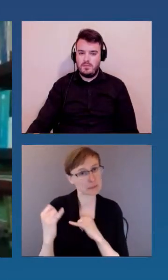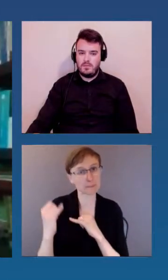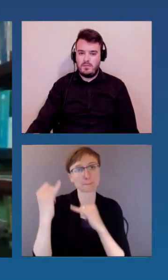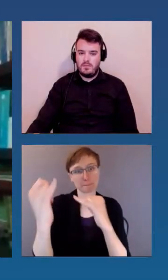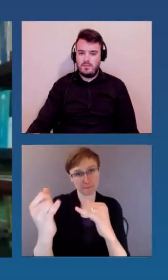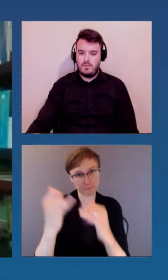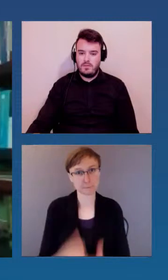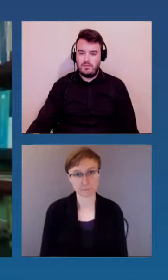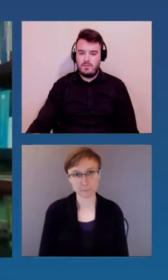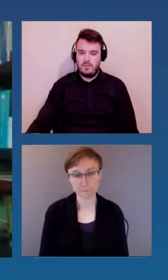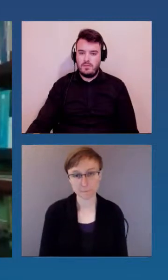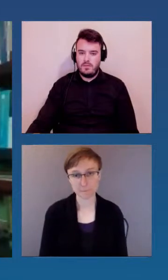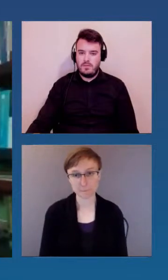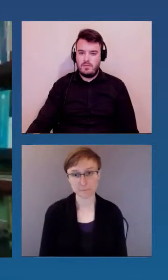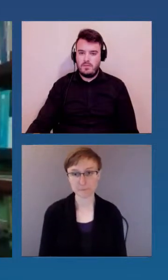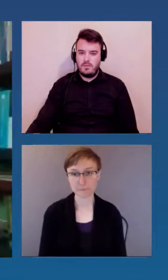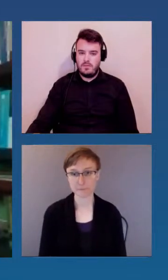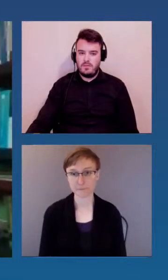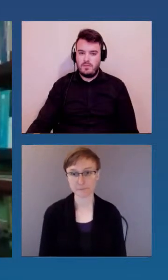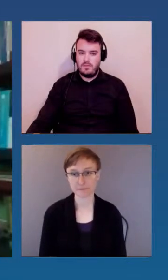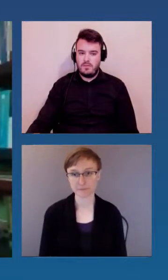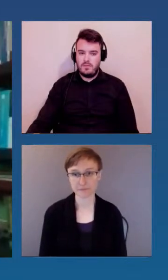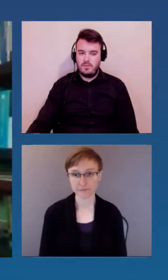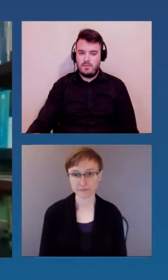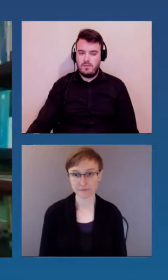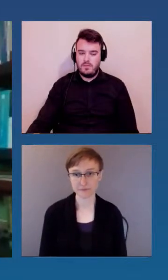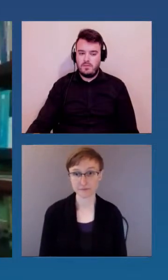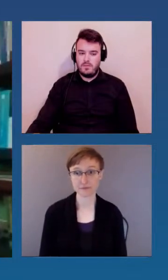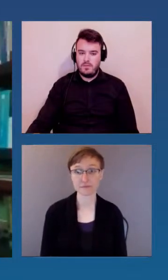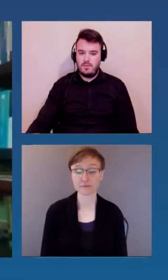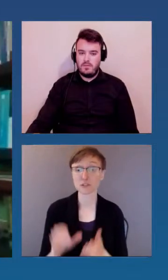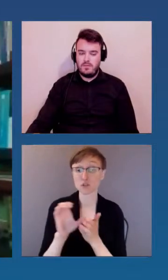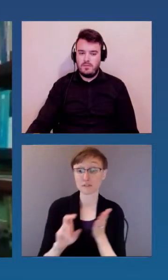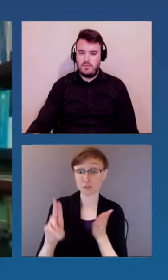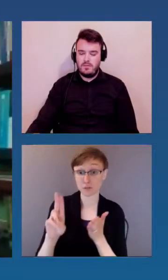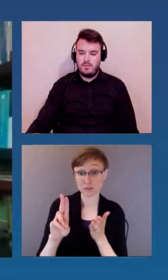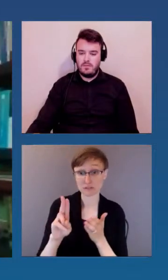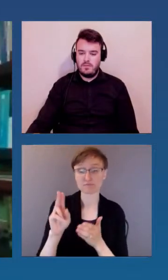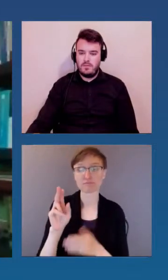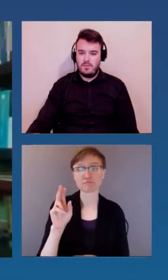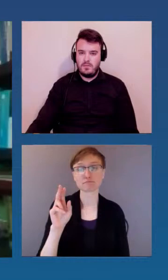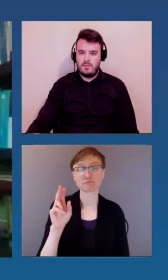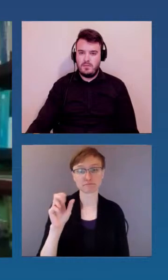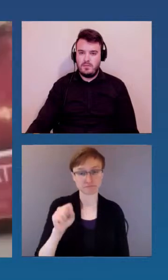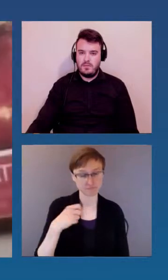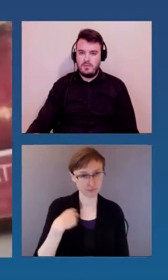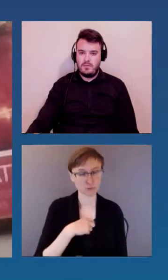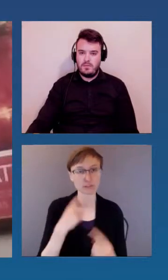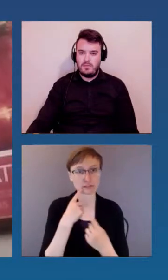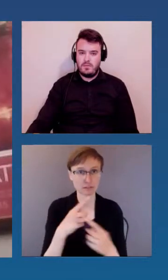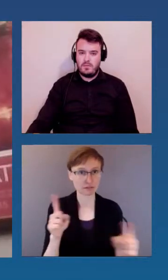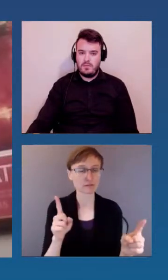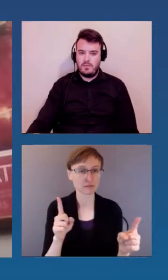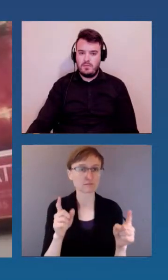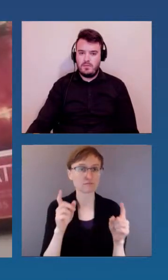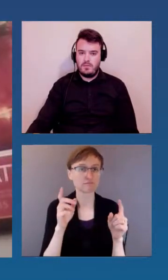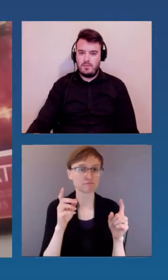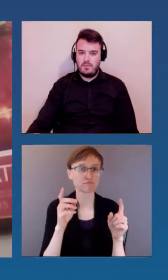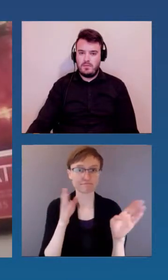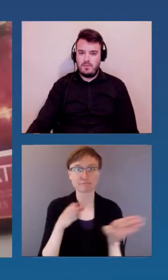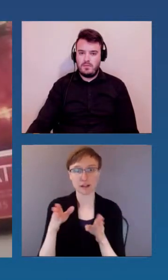This is Lise from La Cité, and I will say, repeat what Claude has said. I think we have to plan that it will